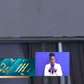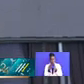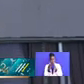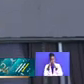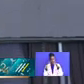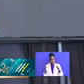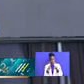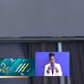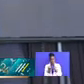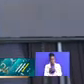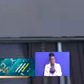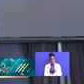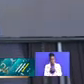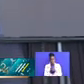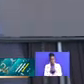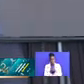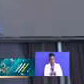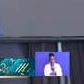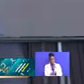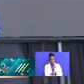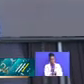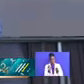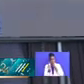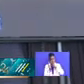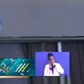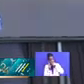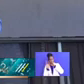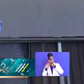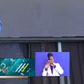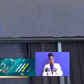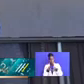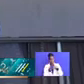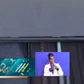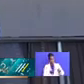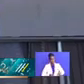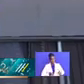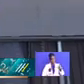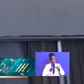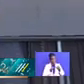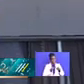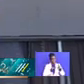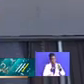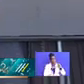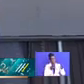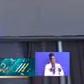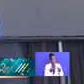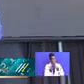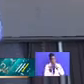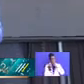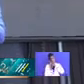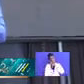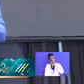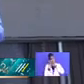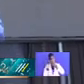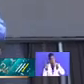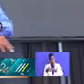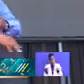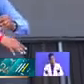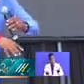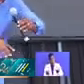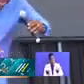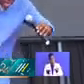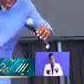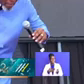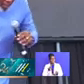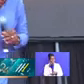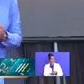you know and so one is the bedroom the other one is the living room so the bedroom is where